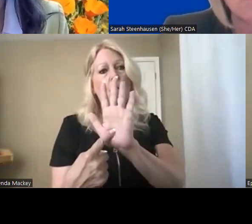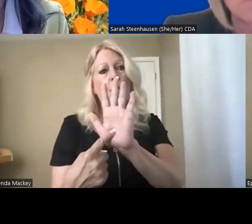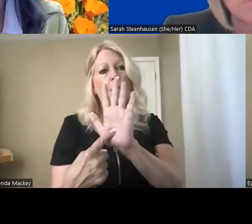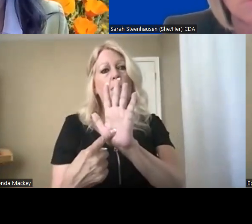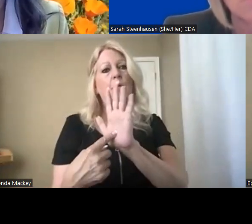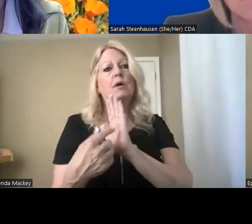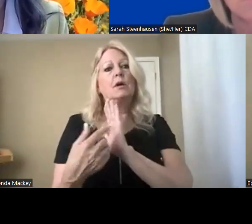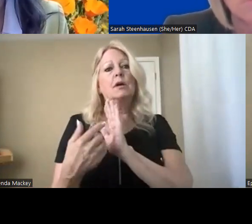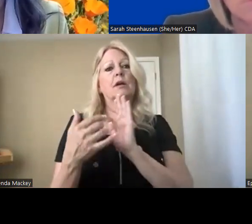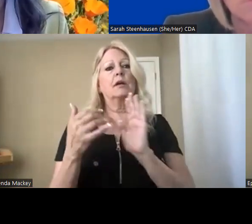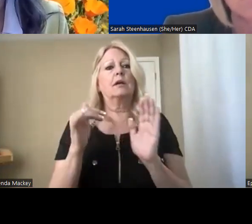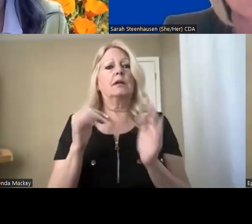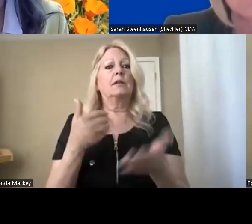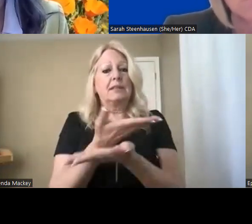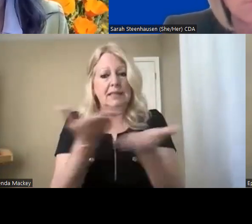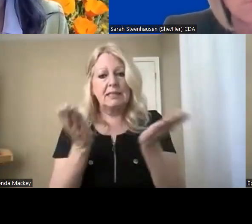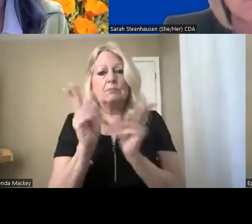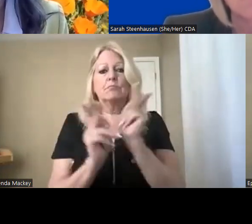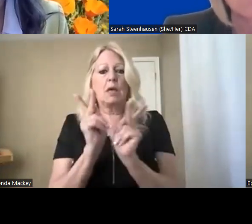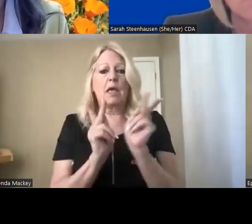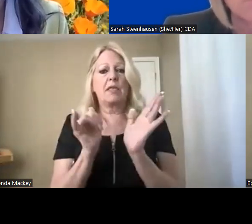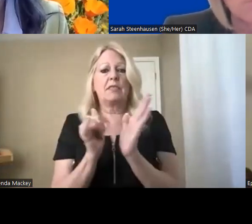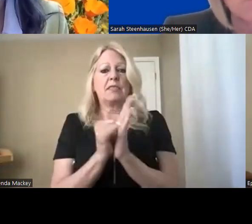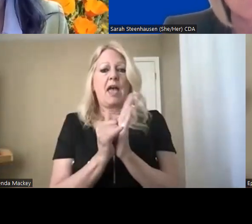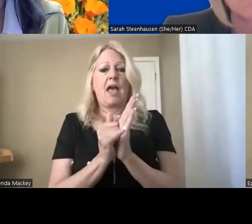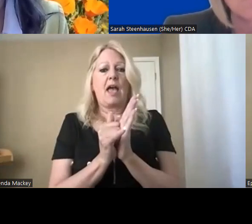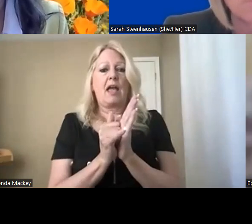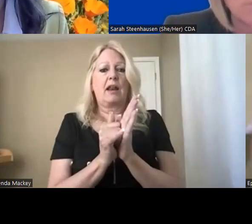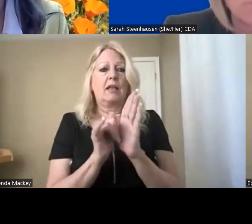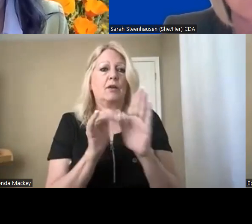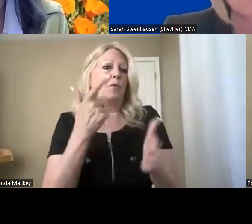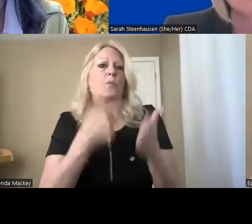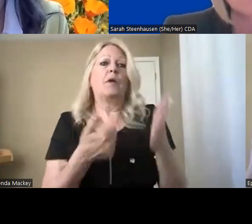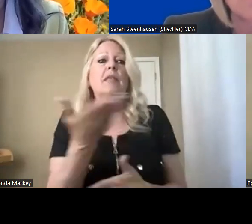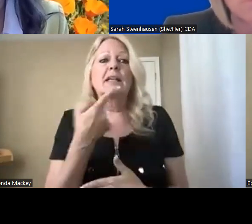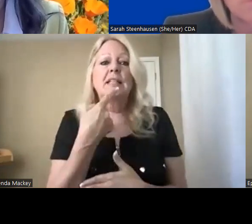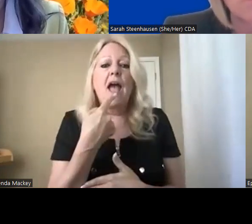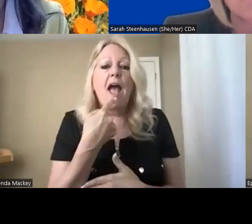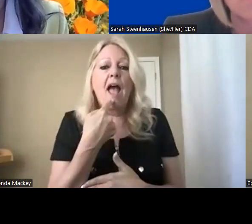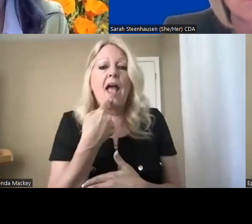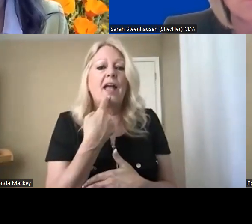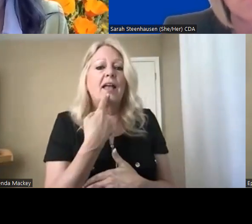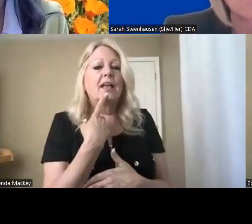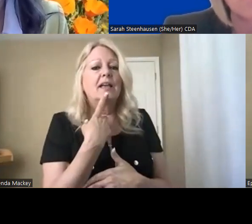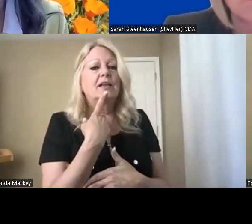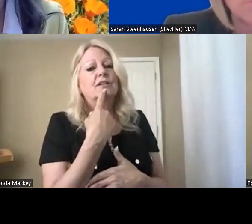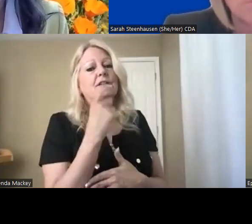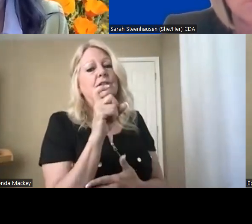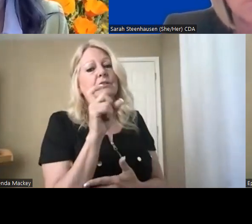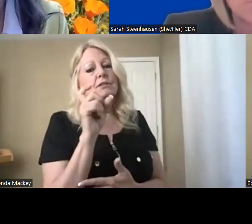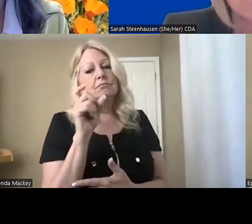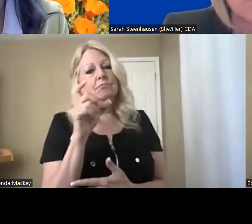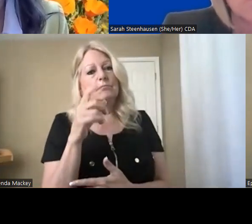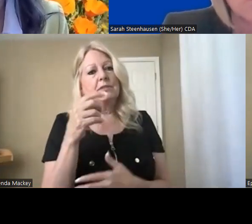input in real, like the effect, whether it's 2 years, 3 years, whatever that looks like, really setting